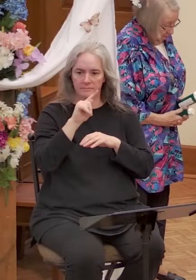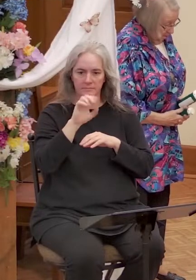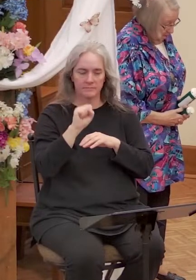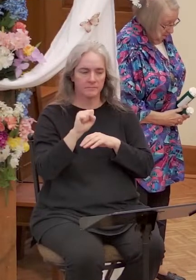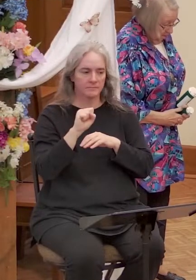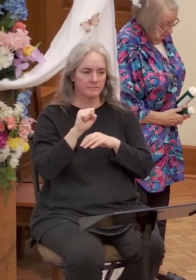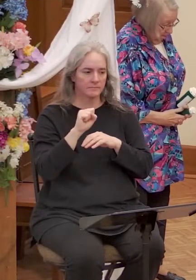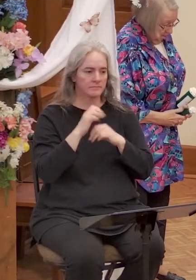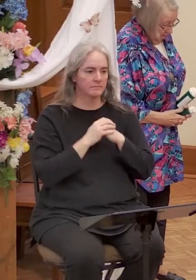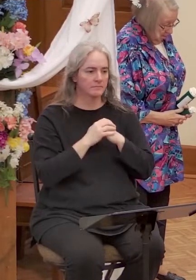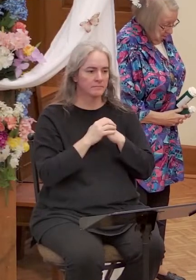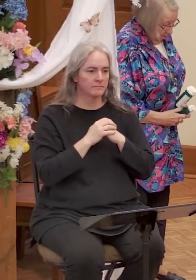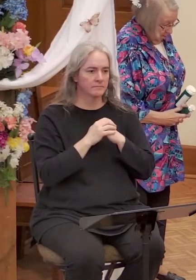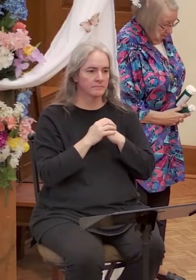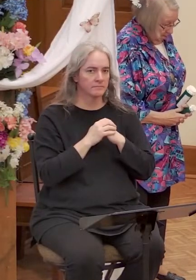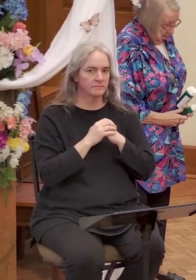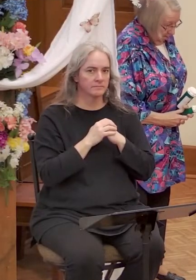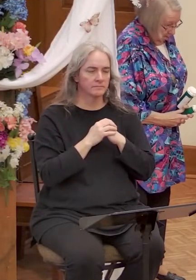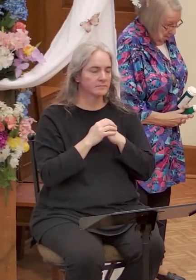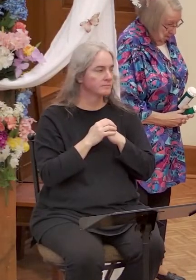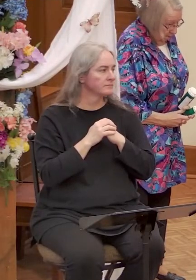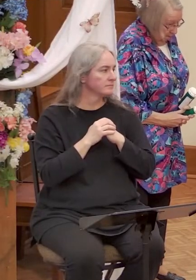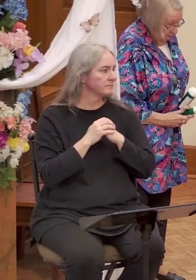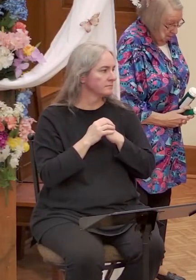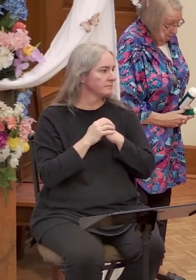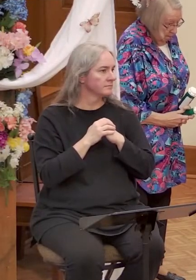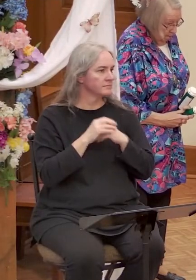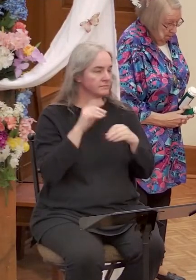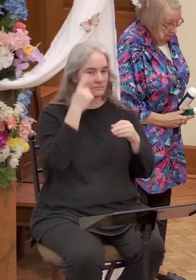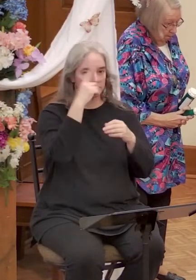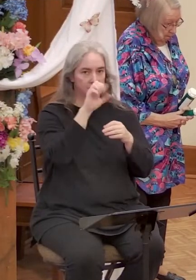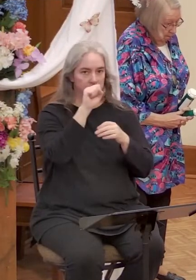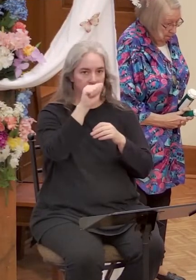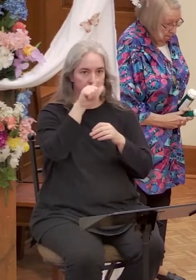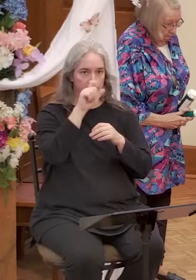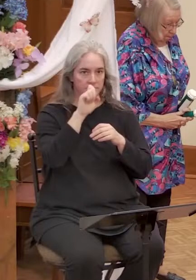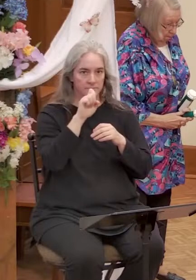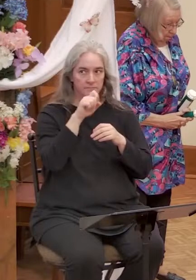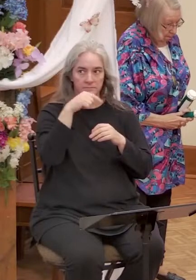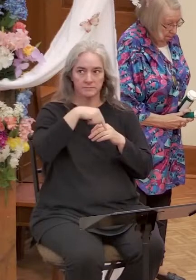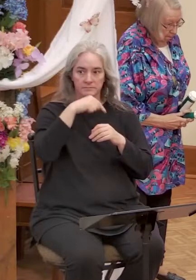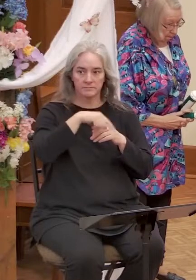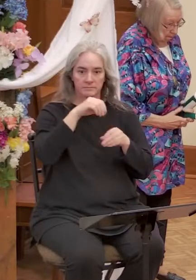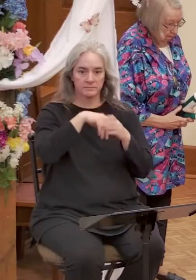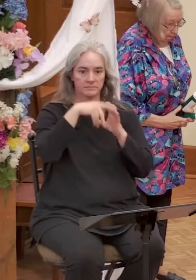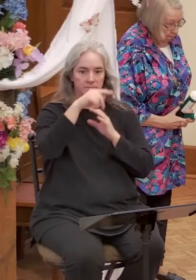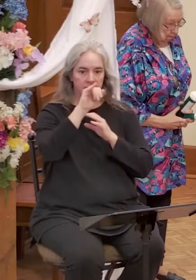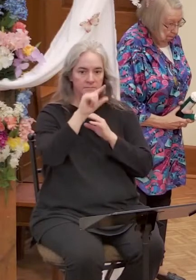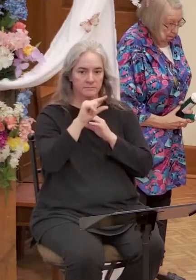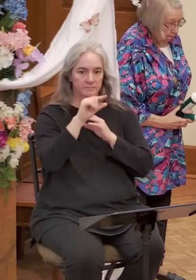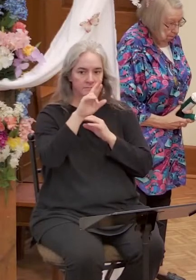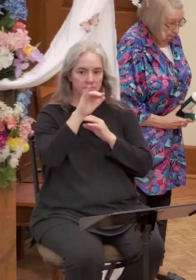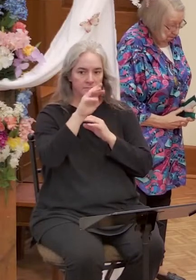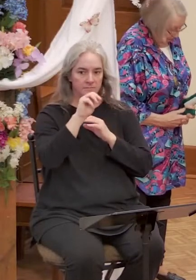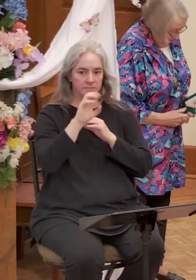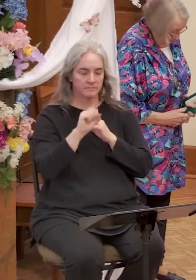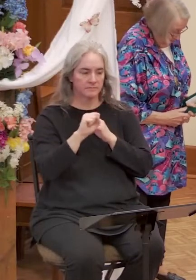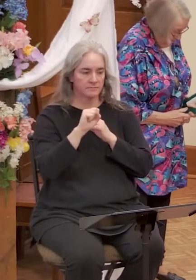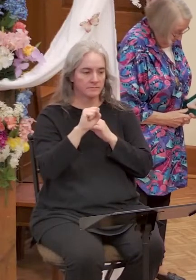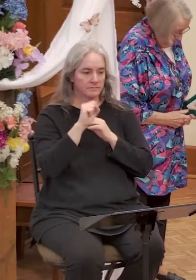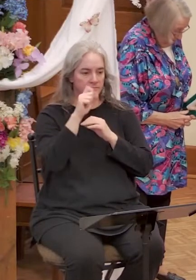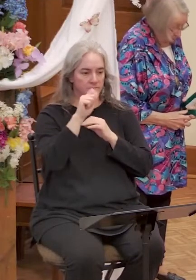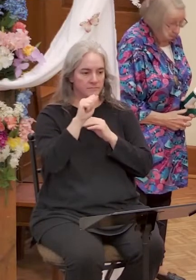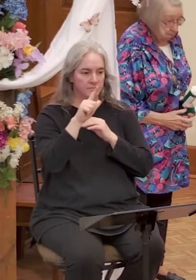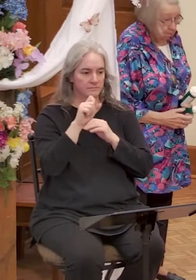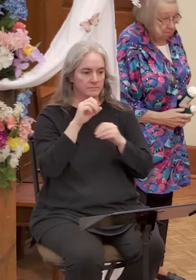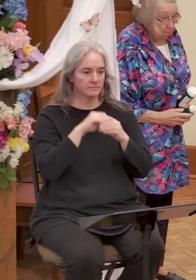Pictures and order forms are downstairs in Pilgrim Hall, and Laura is working on creating something so you can also order online, and so you would be